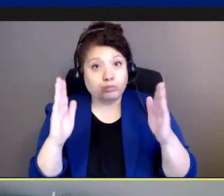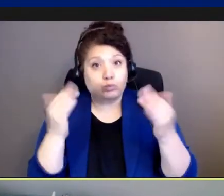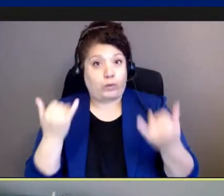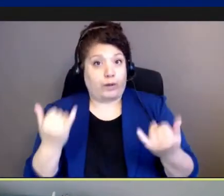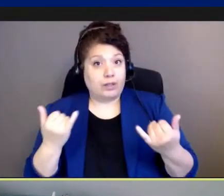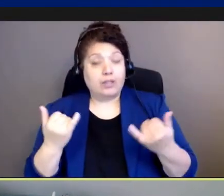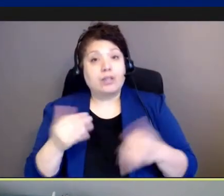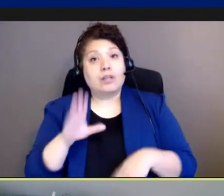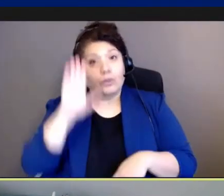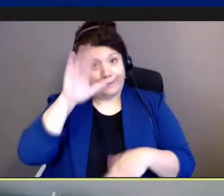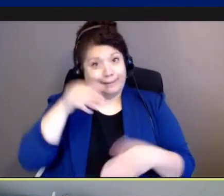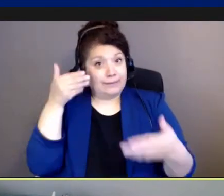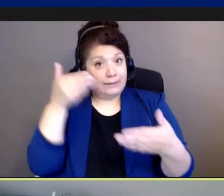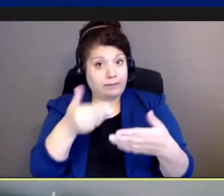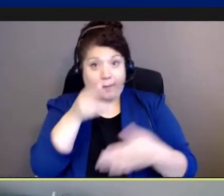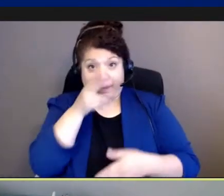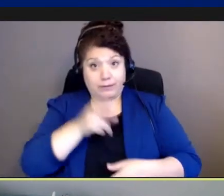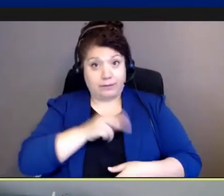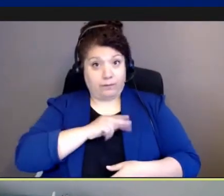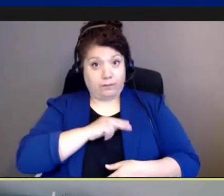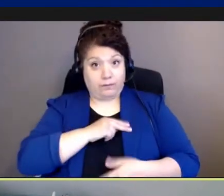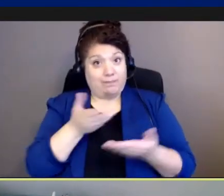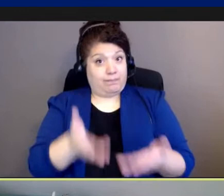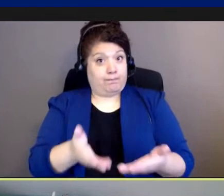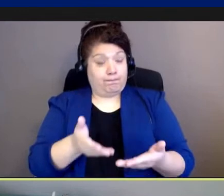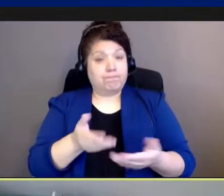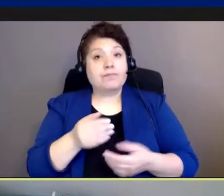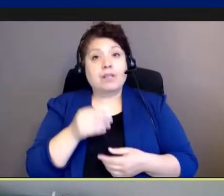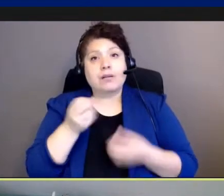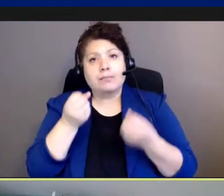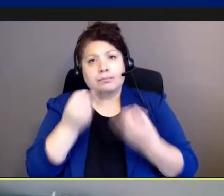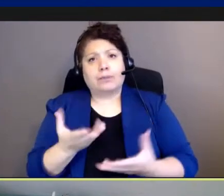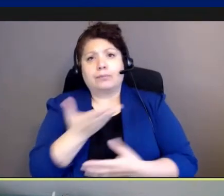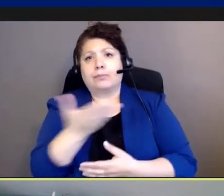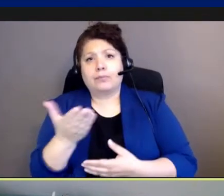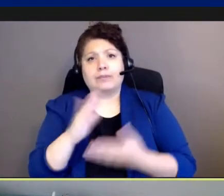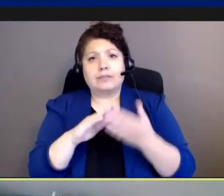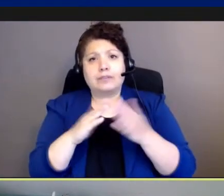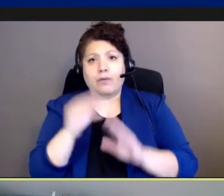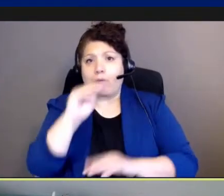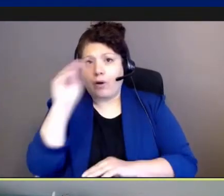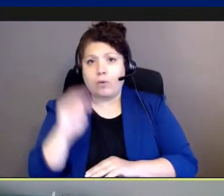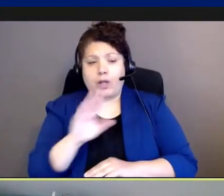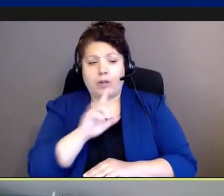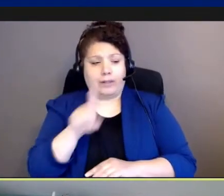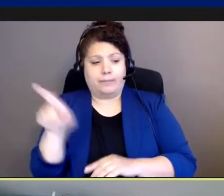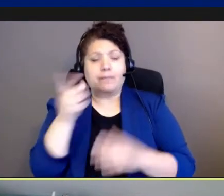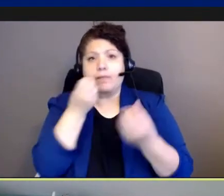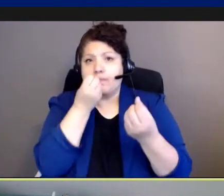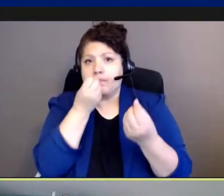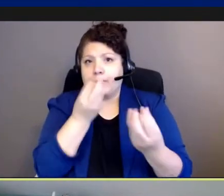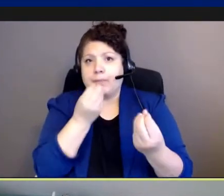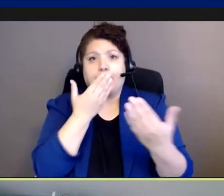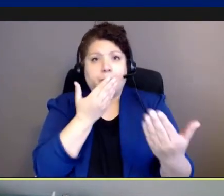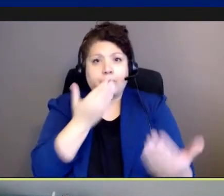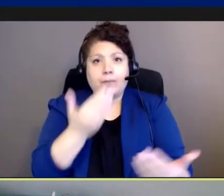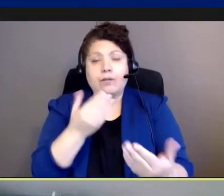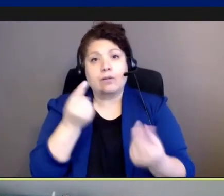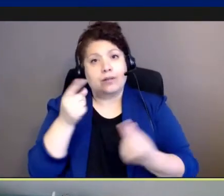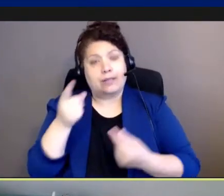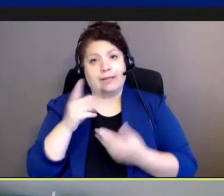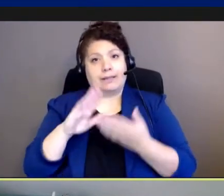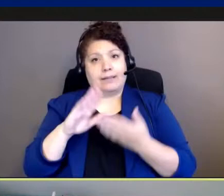the Thanksgiving long weekend, there are many things we at Ottawa Public Health are grateful for. The amount of support received by OPH from our city